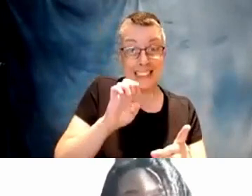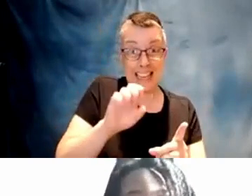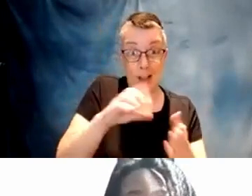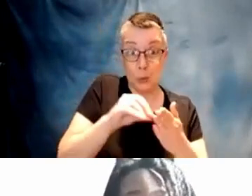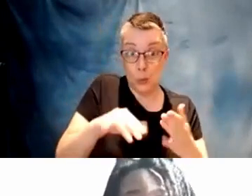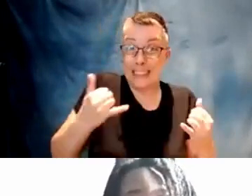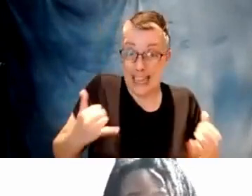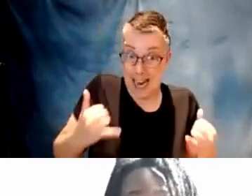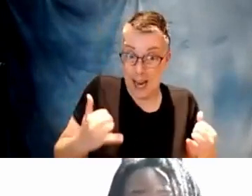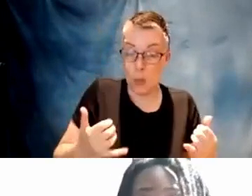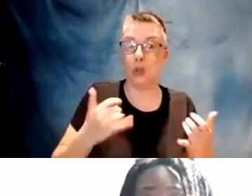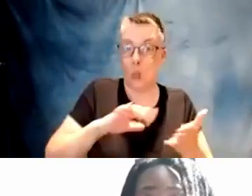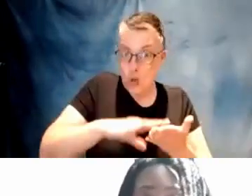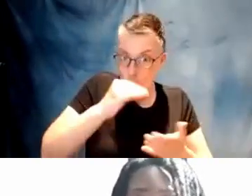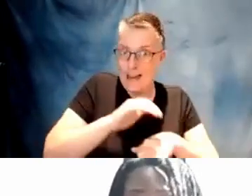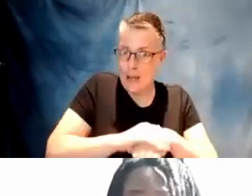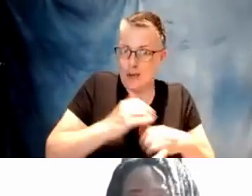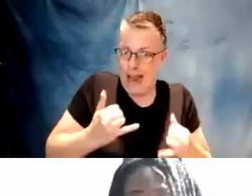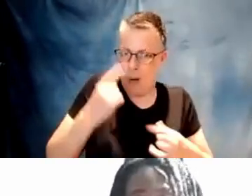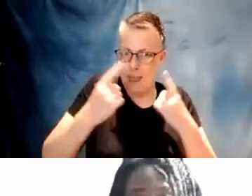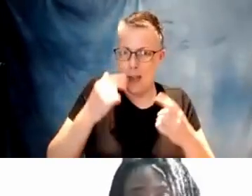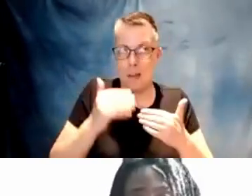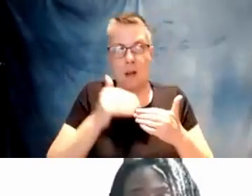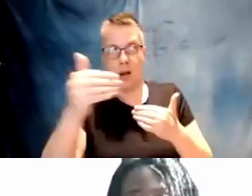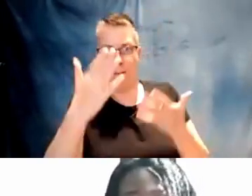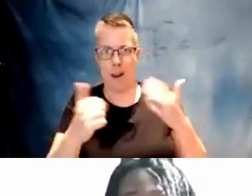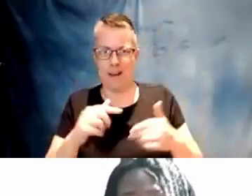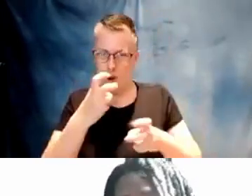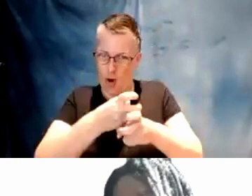her education now and thinking about the future might be a little bit